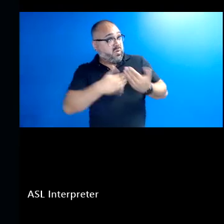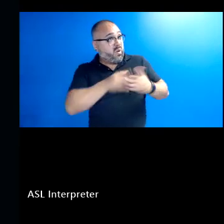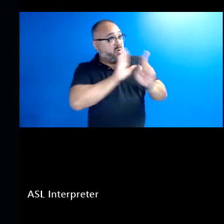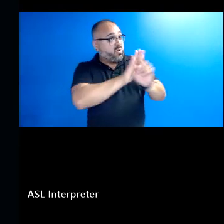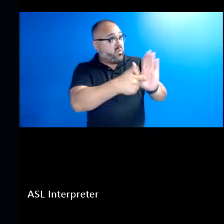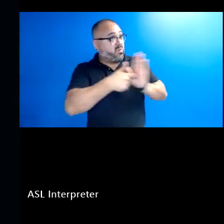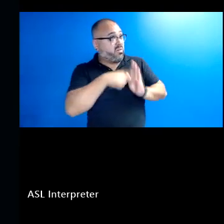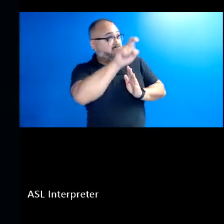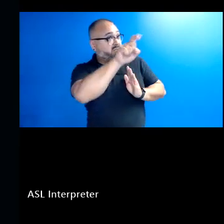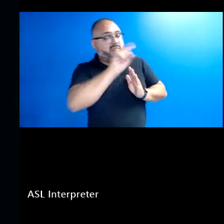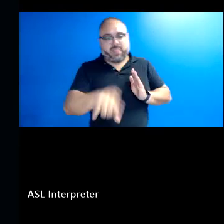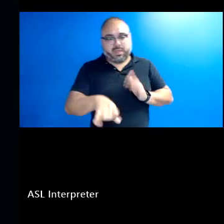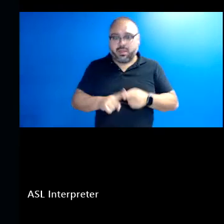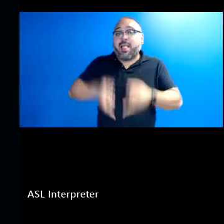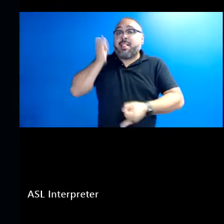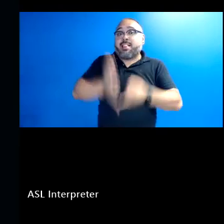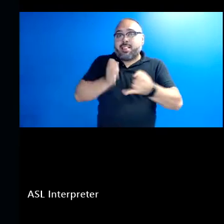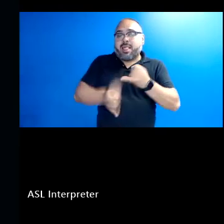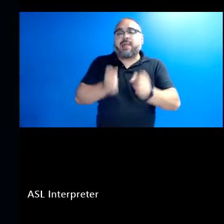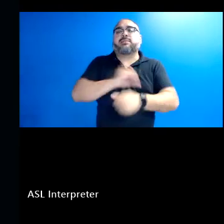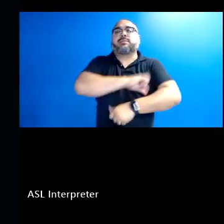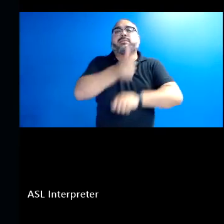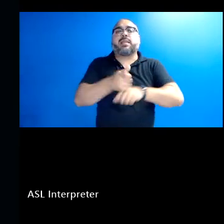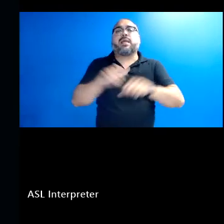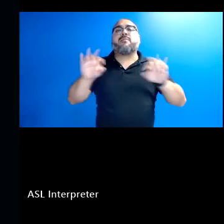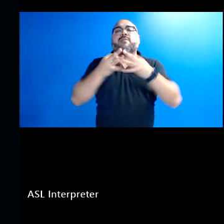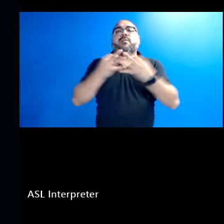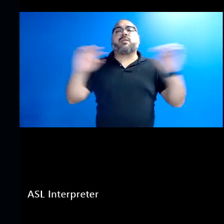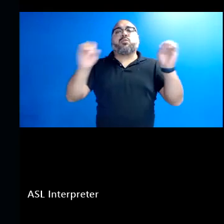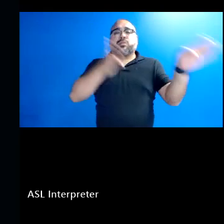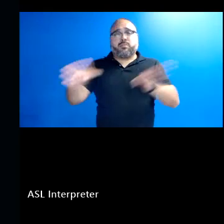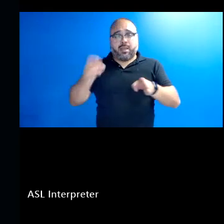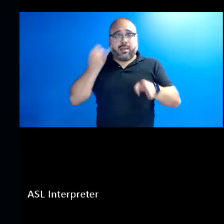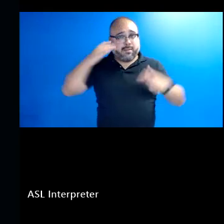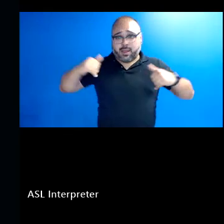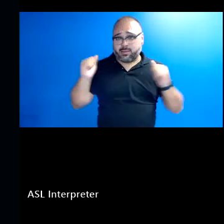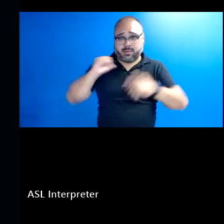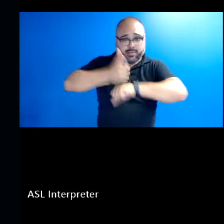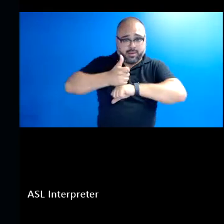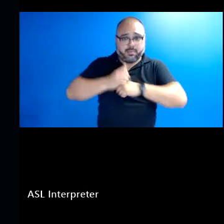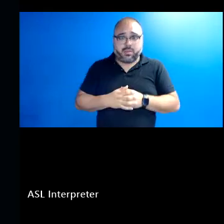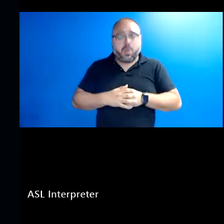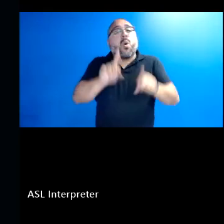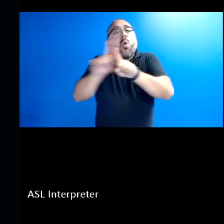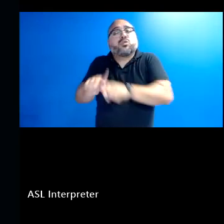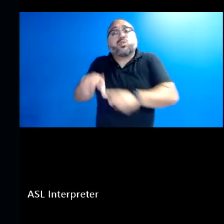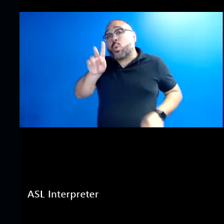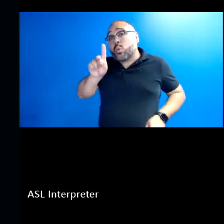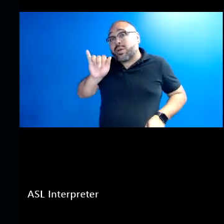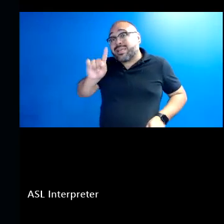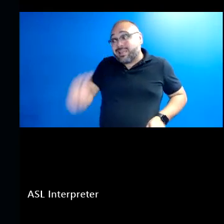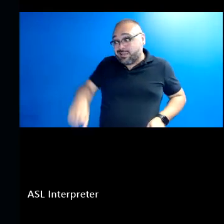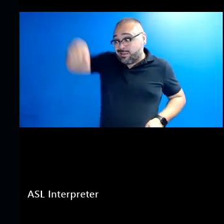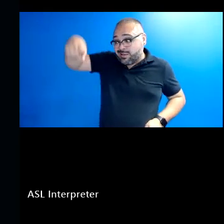finally, create a family emergency plan if you don't have one yet, and make sure that you have emergency kits and go bags ready. Some